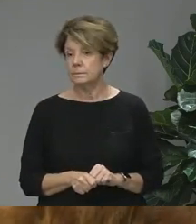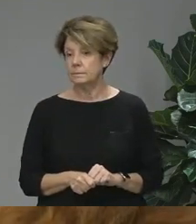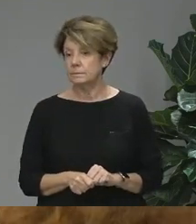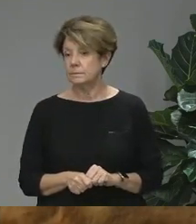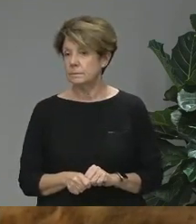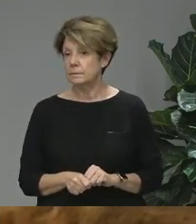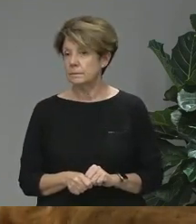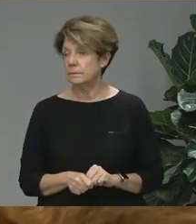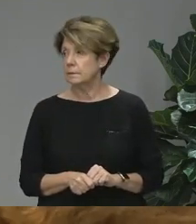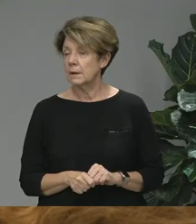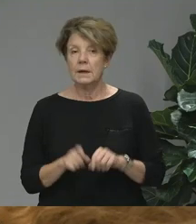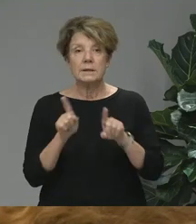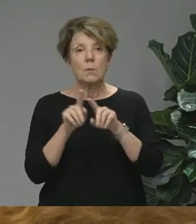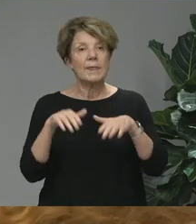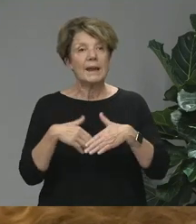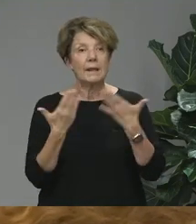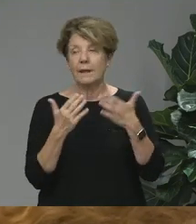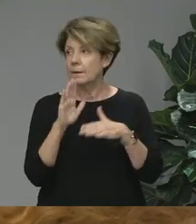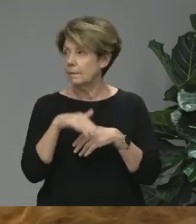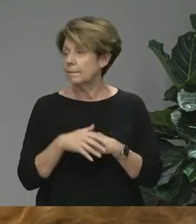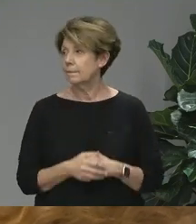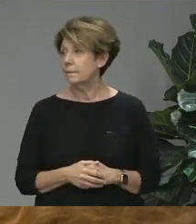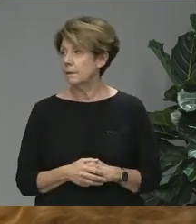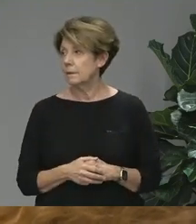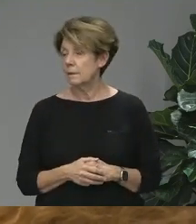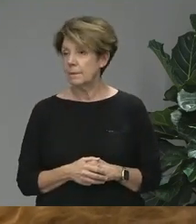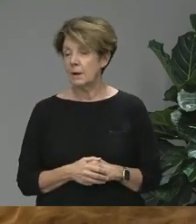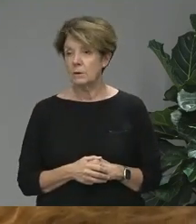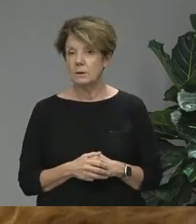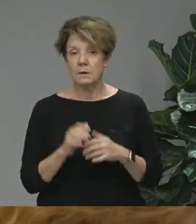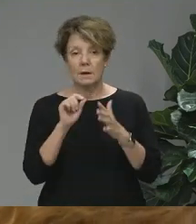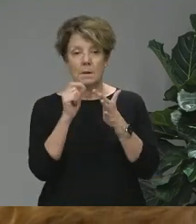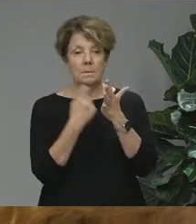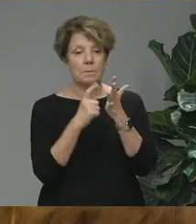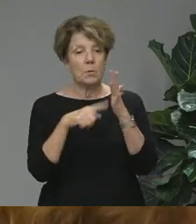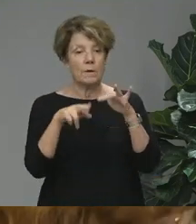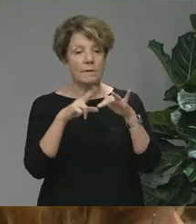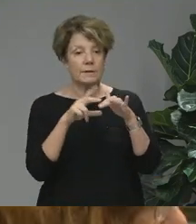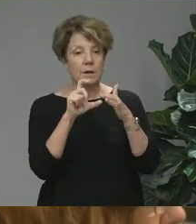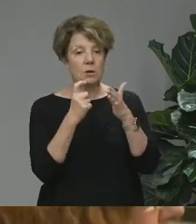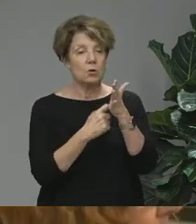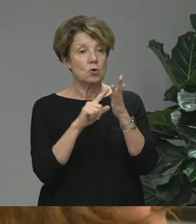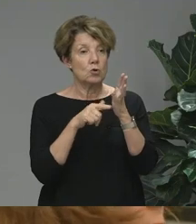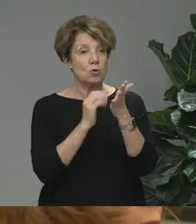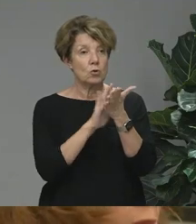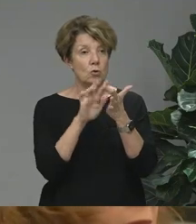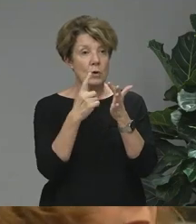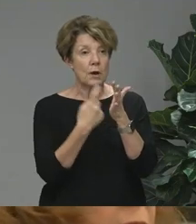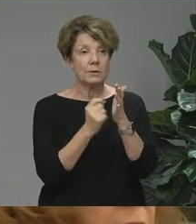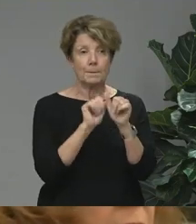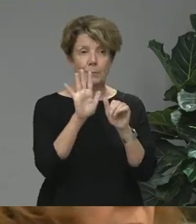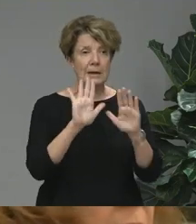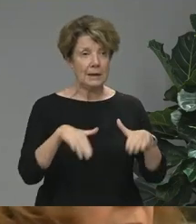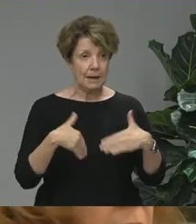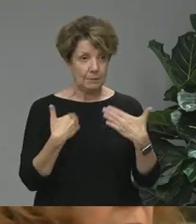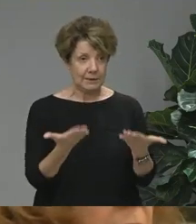and as always with anything associated with Professor Croucher, it's brilliantly